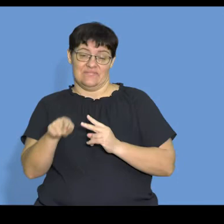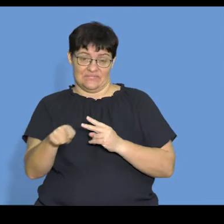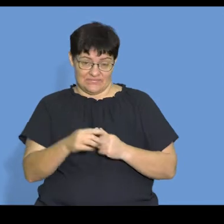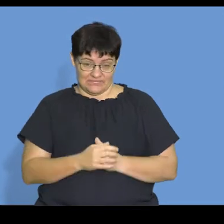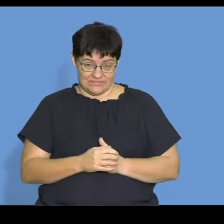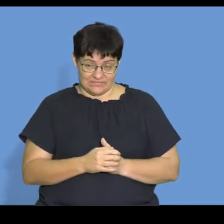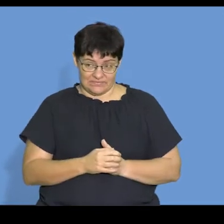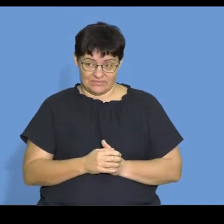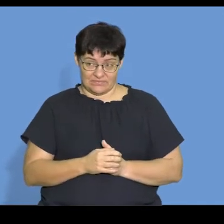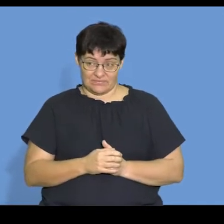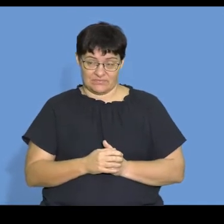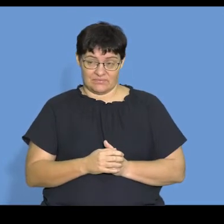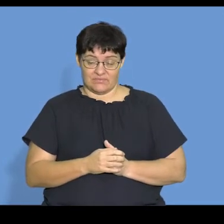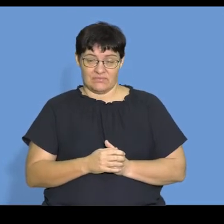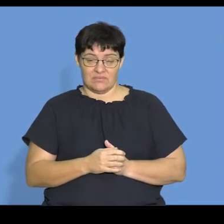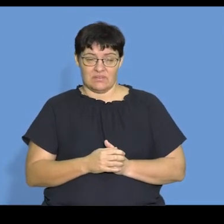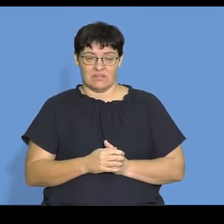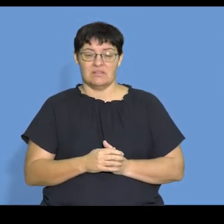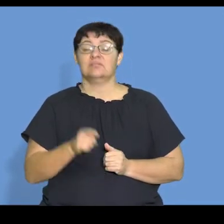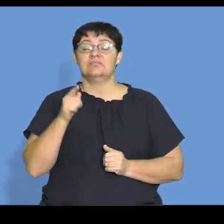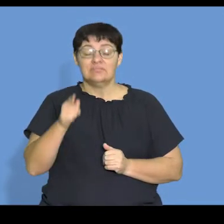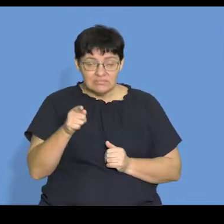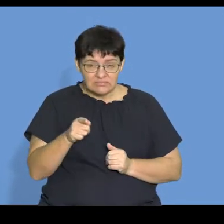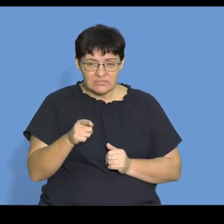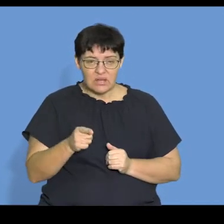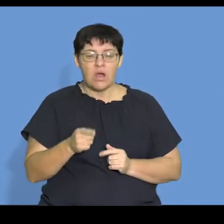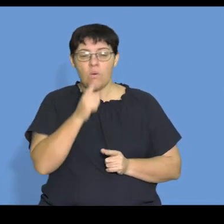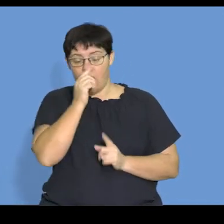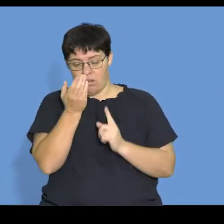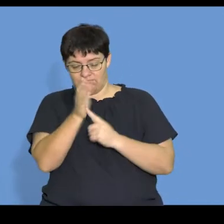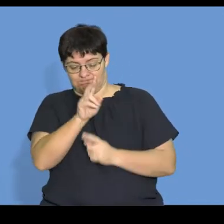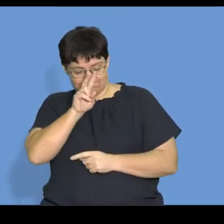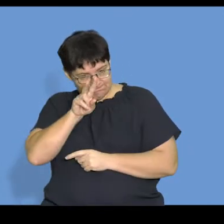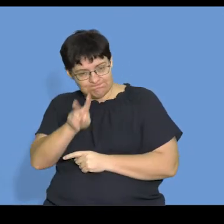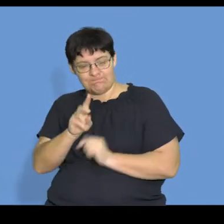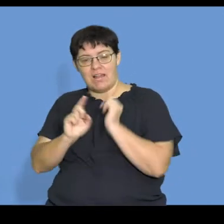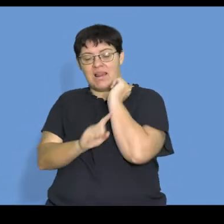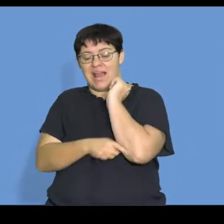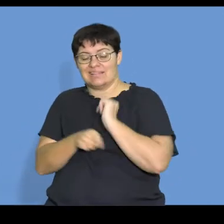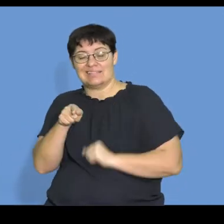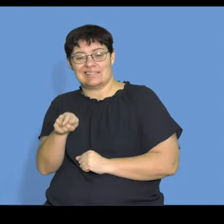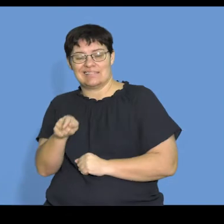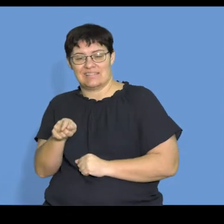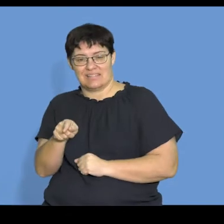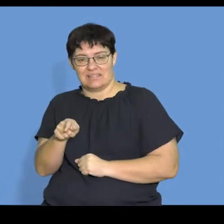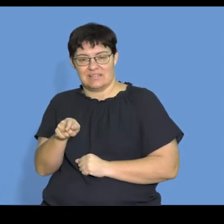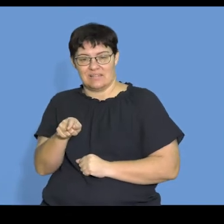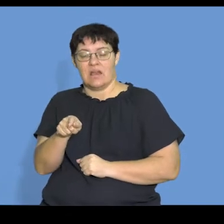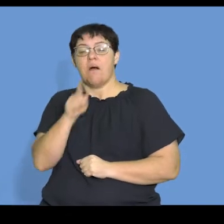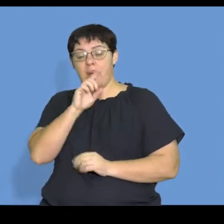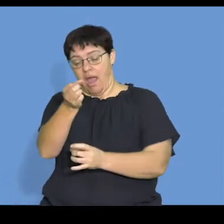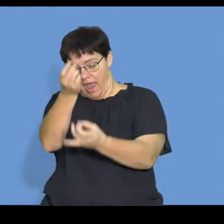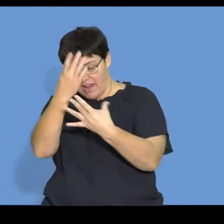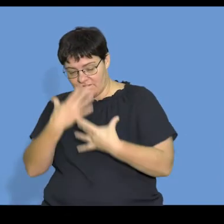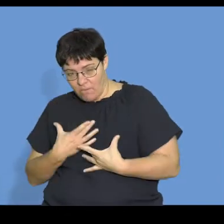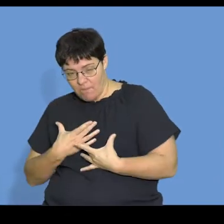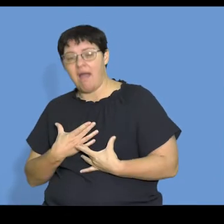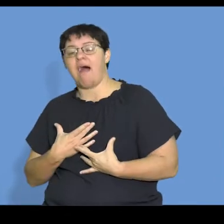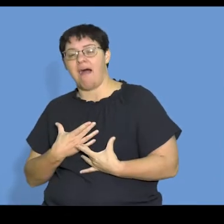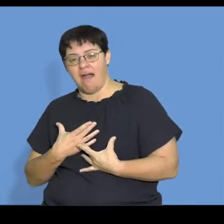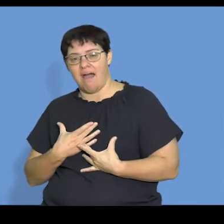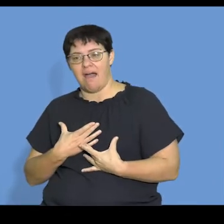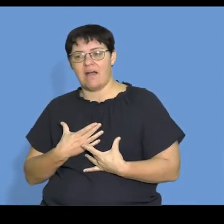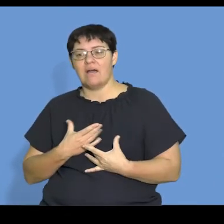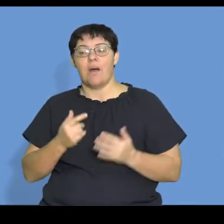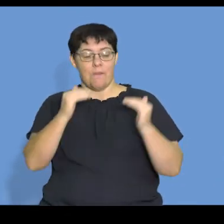last term as a negative. That's the sign you look at, and that's the sign that's going to inform you what nature